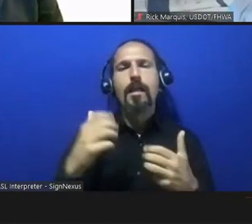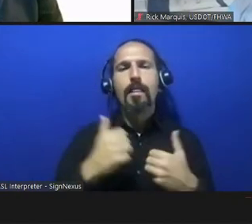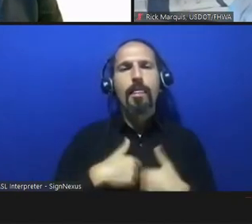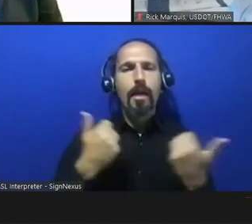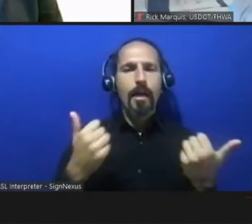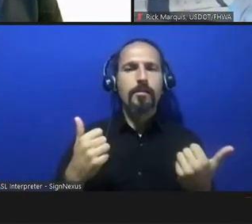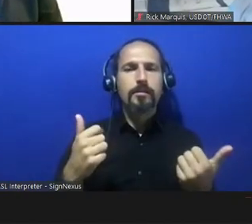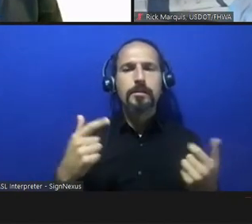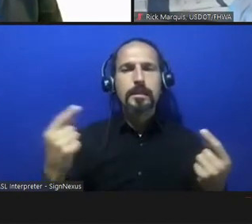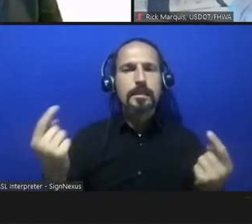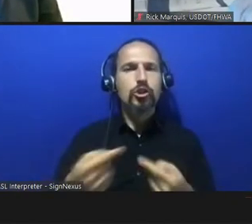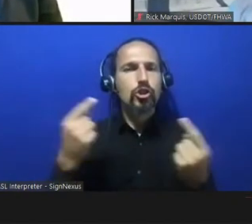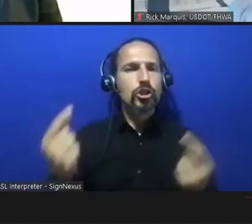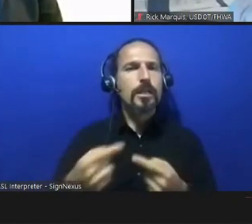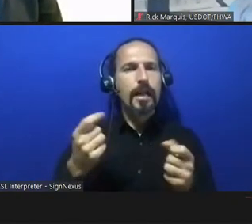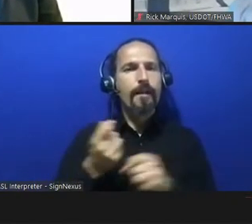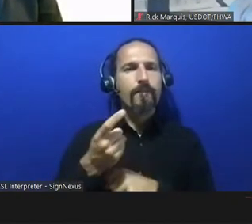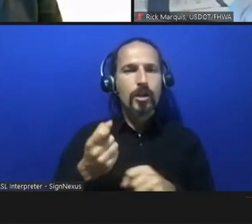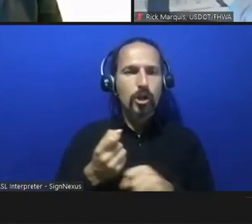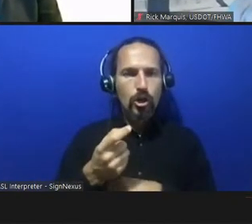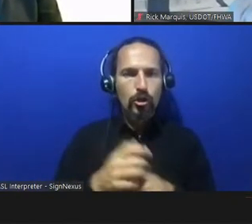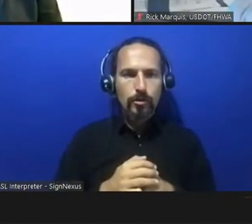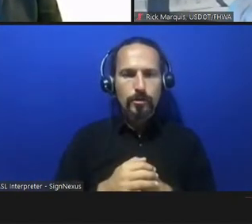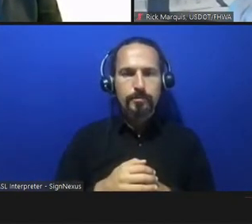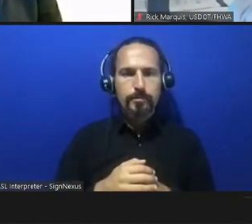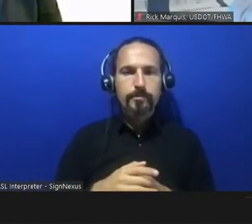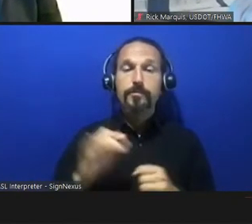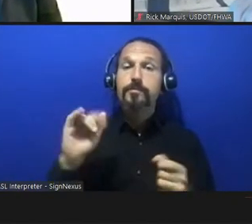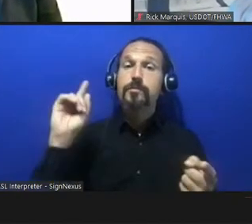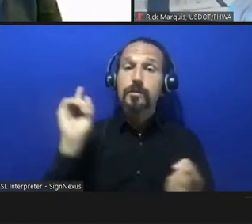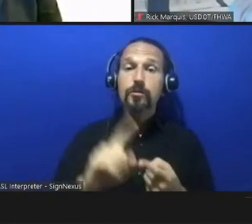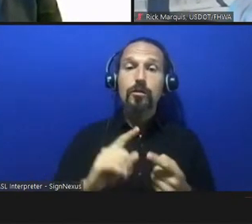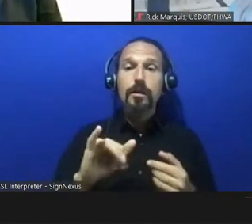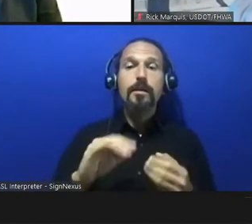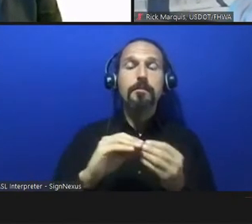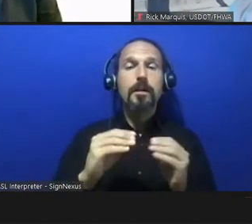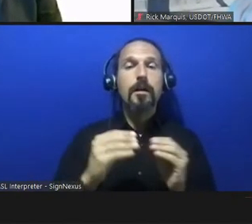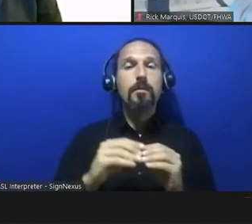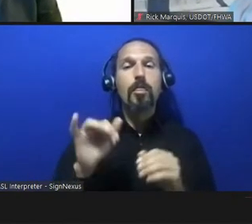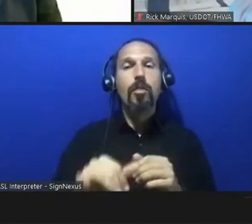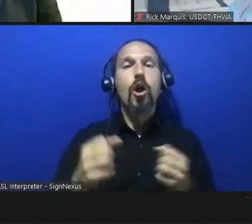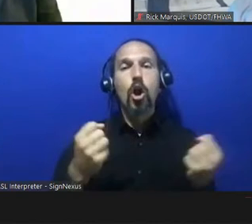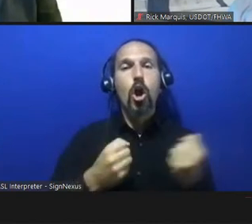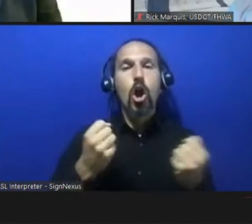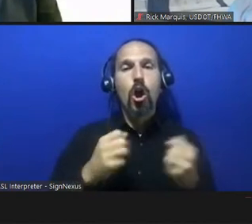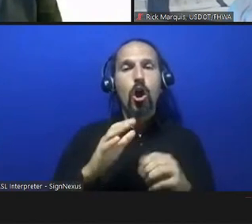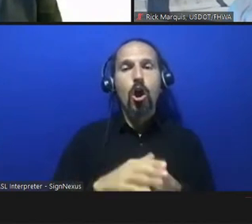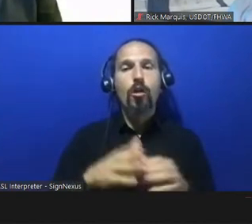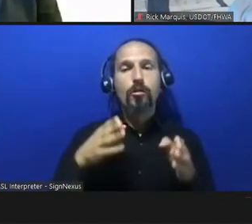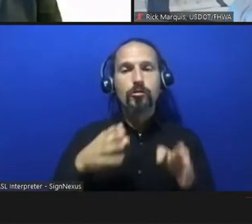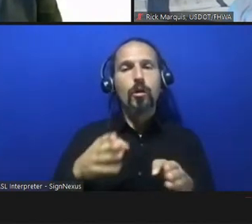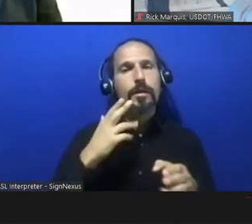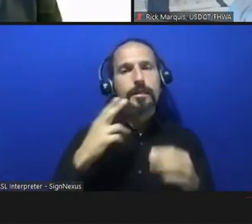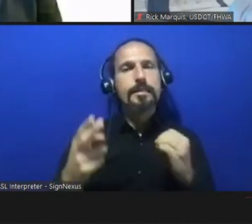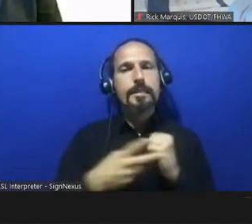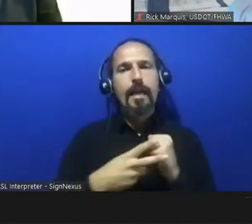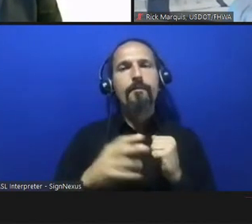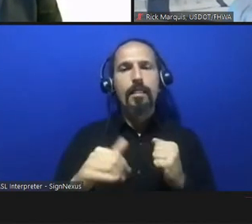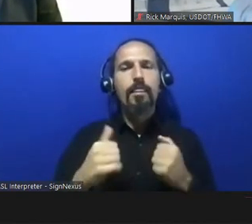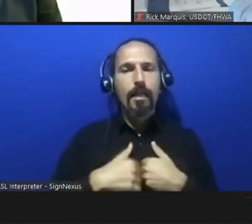altering injuries every single year reducing the the number of cars on our streets will not only save countless lives but it will also